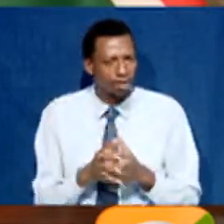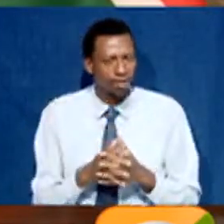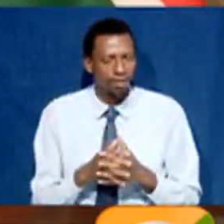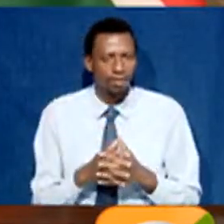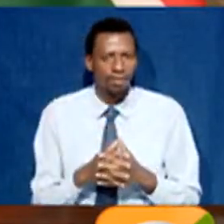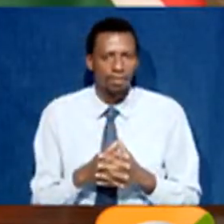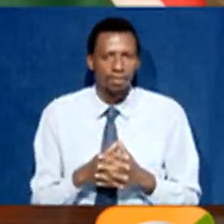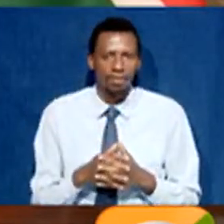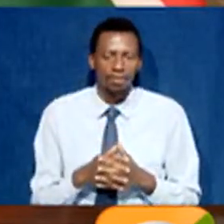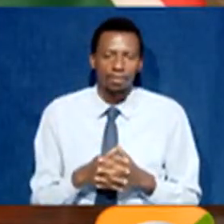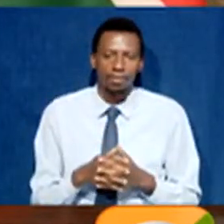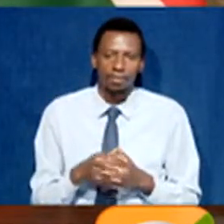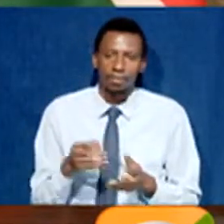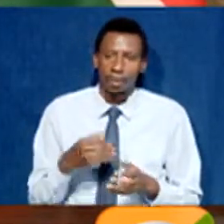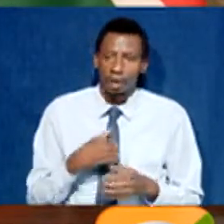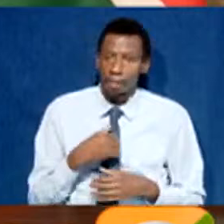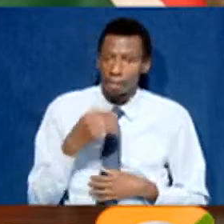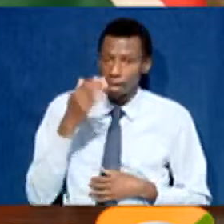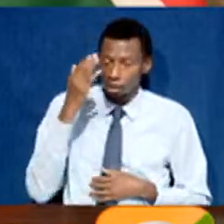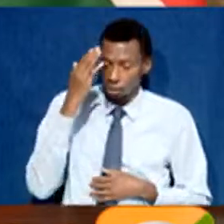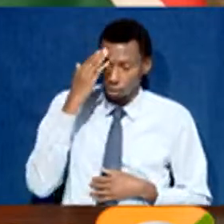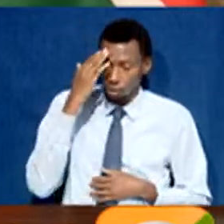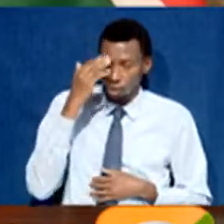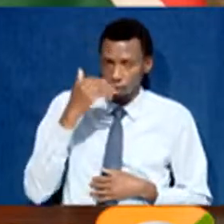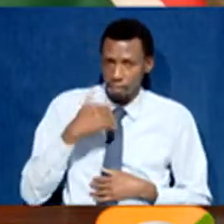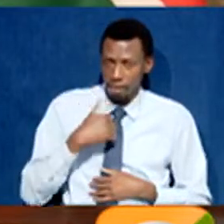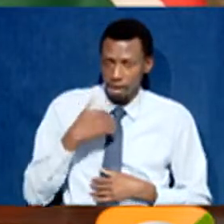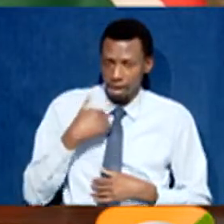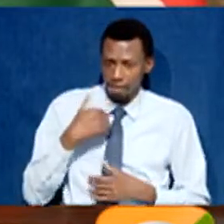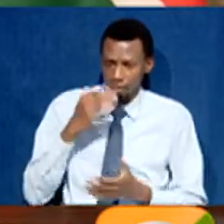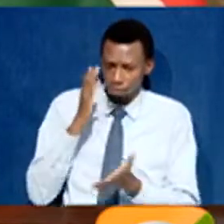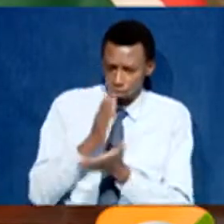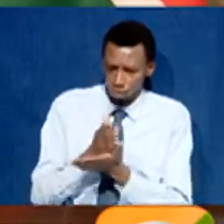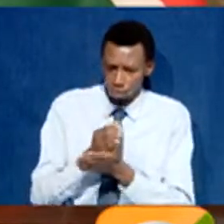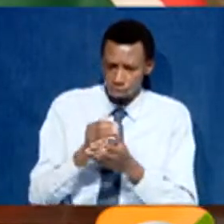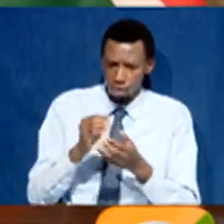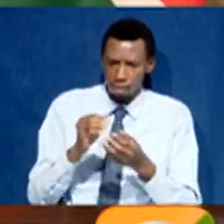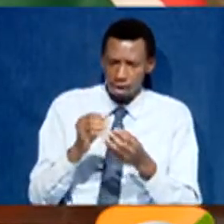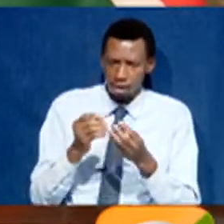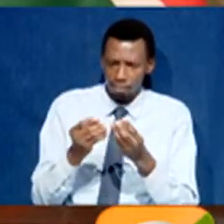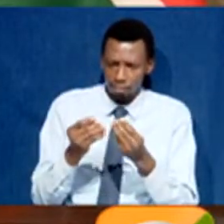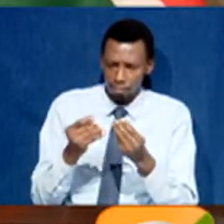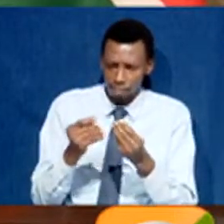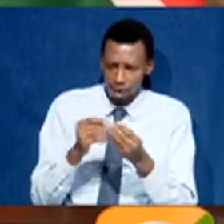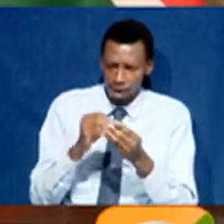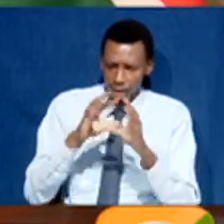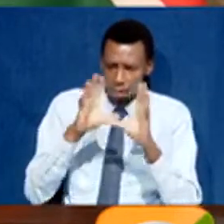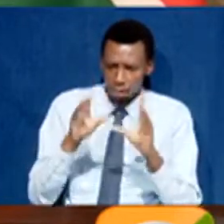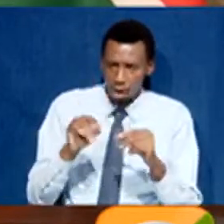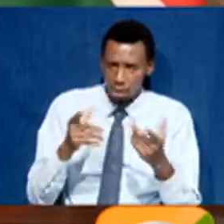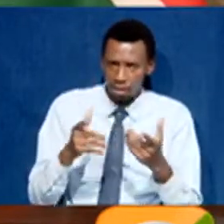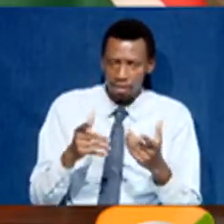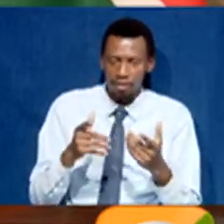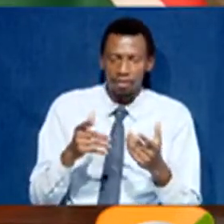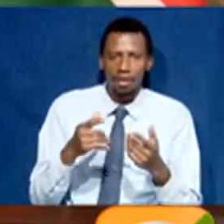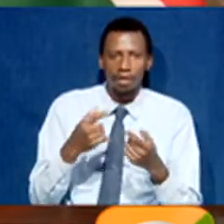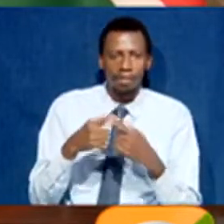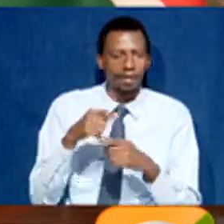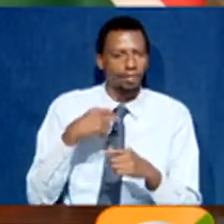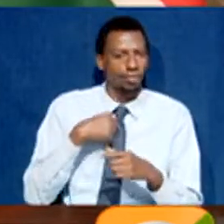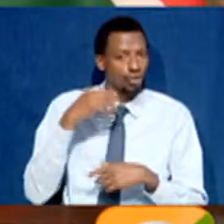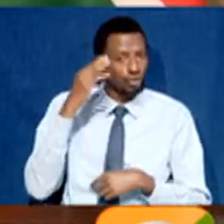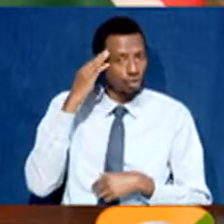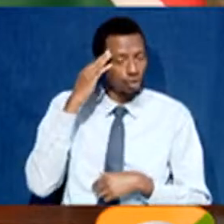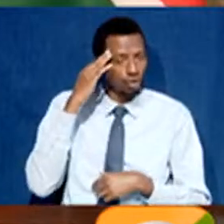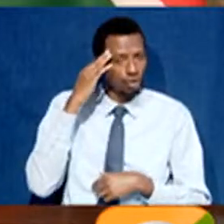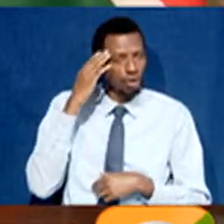know that I don't have the final figures with me here, but I know we've been collecting ever since the